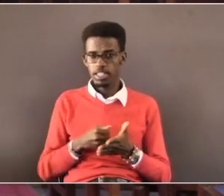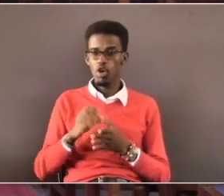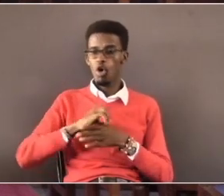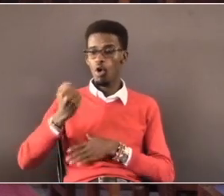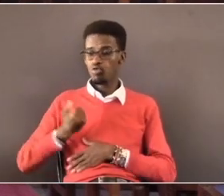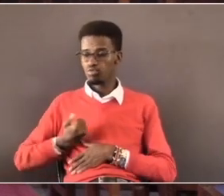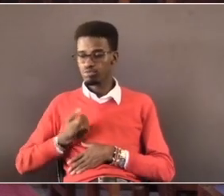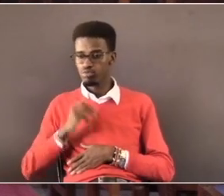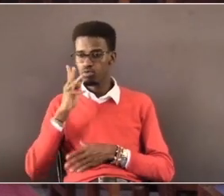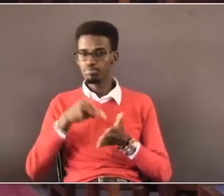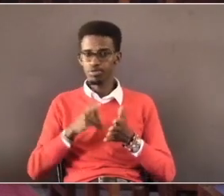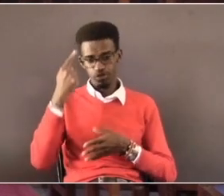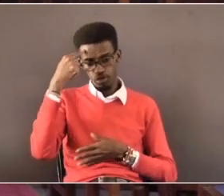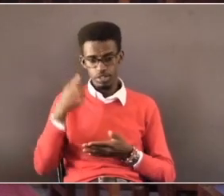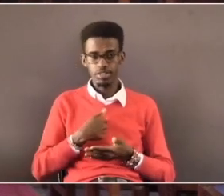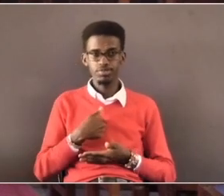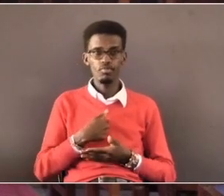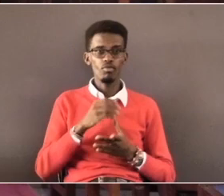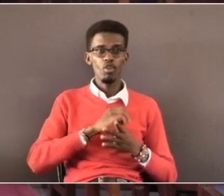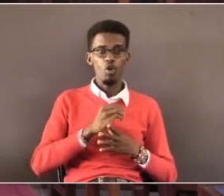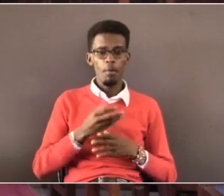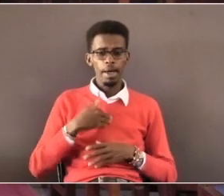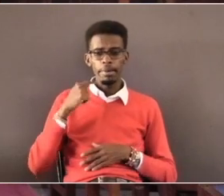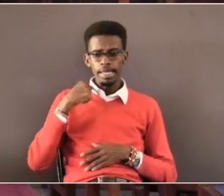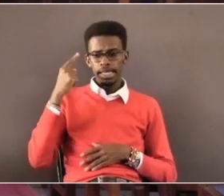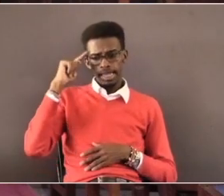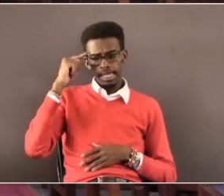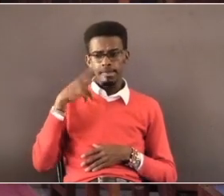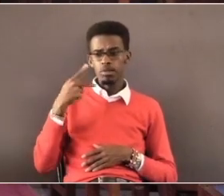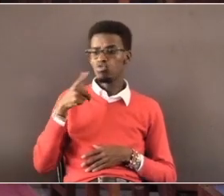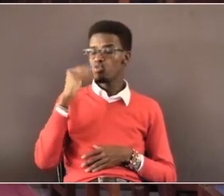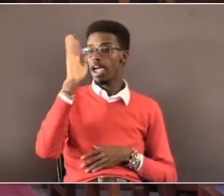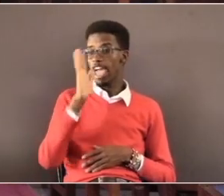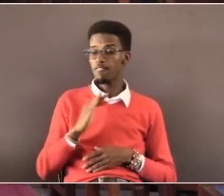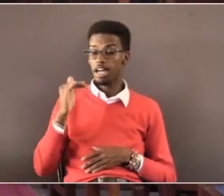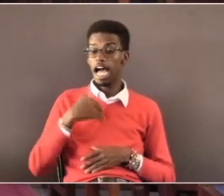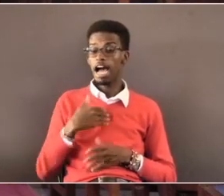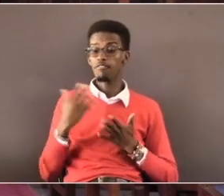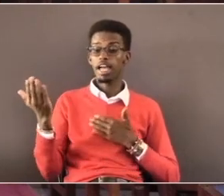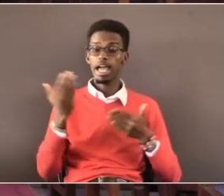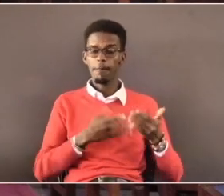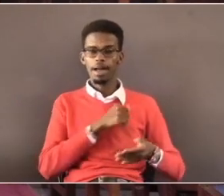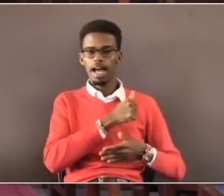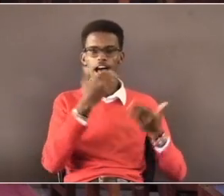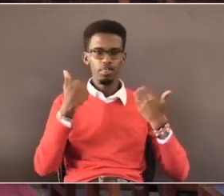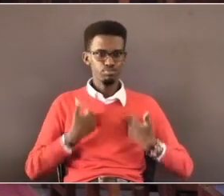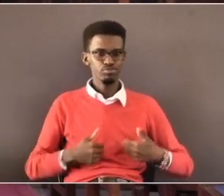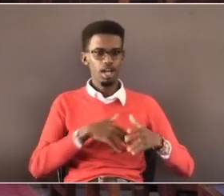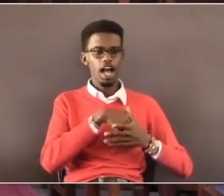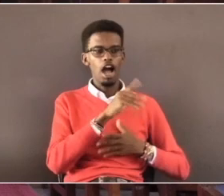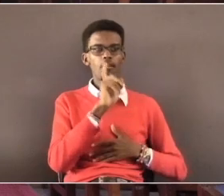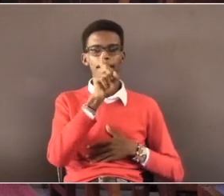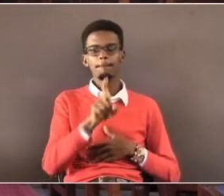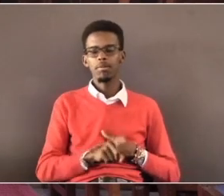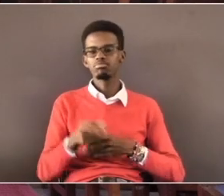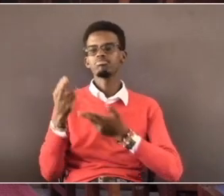going to do it? But my principle, or the way I look at it, is whoever has invited the other out should